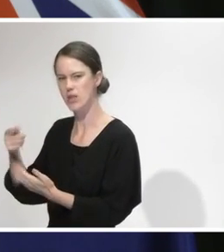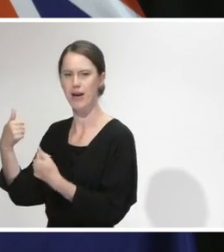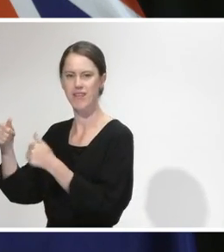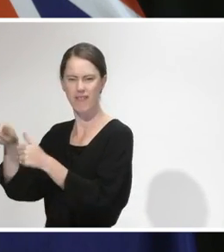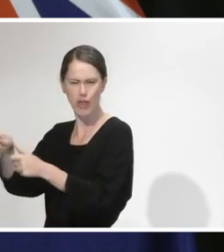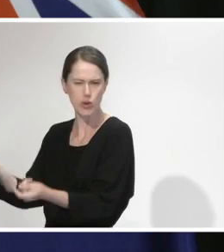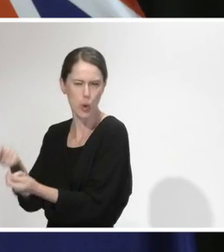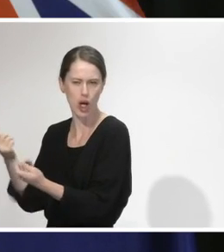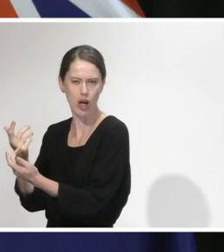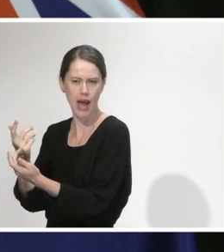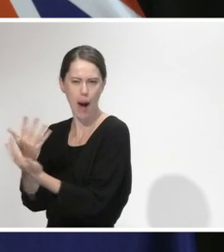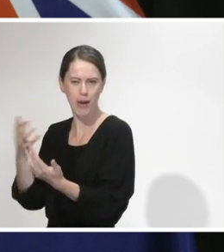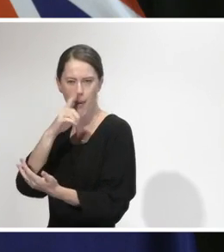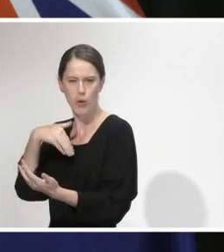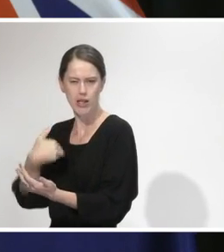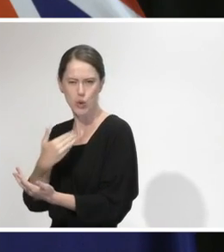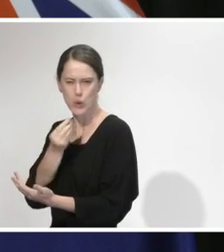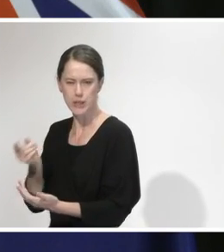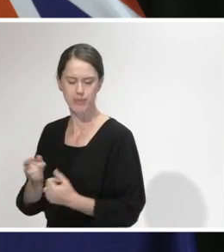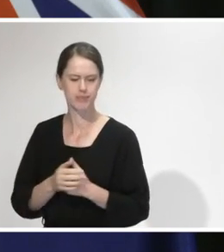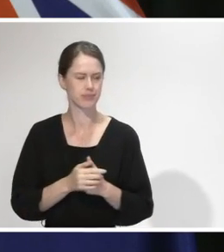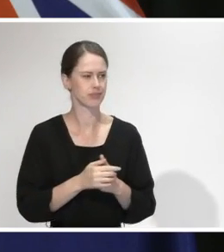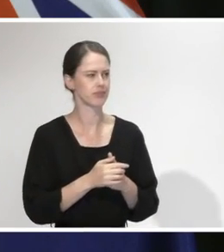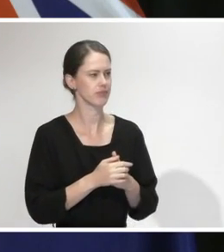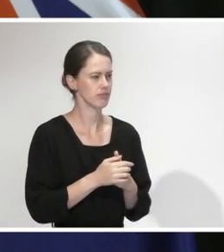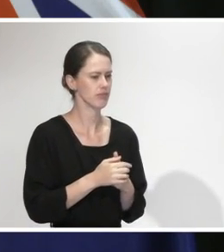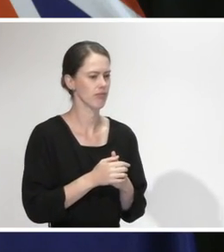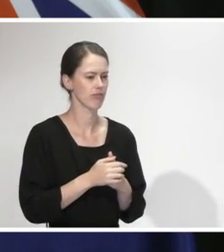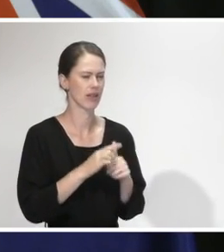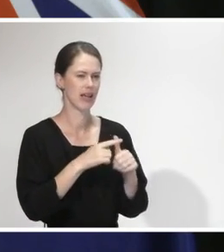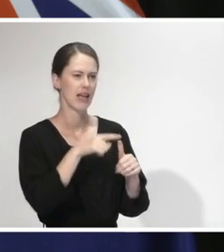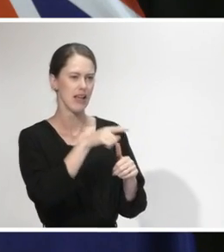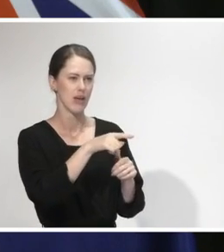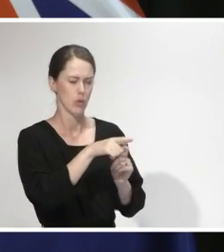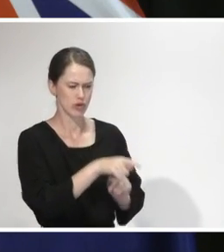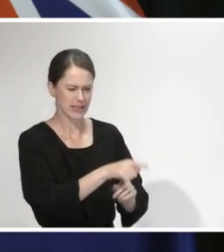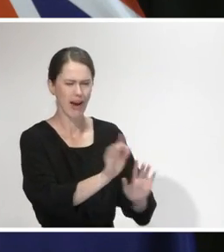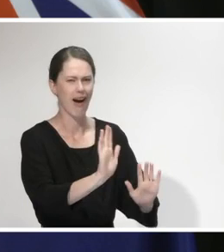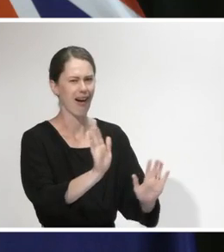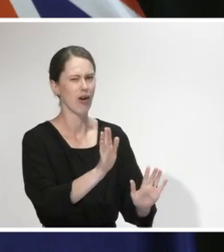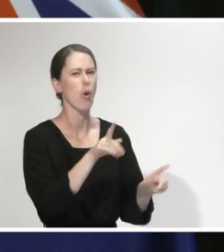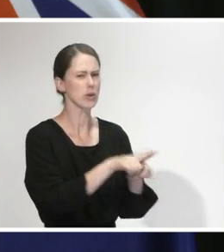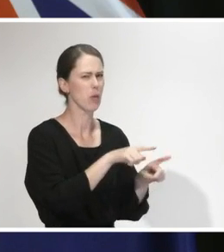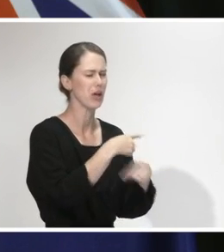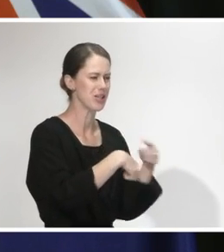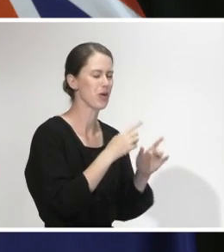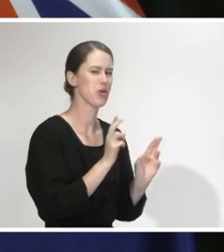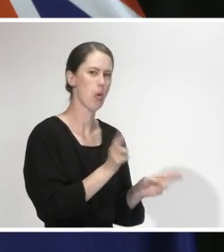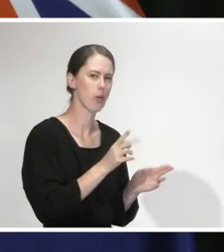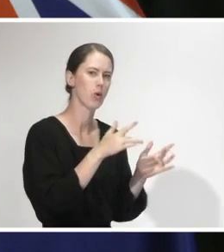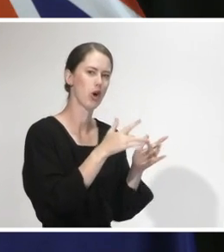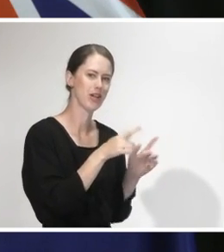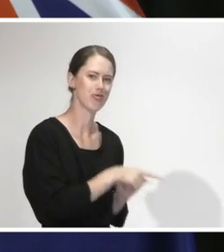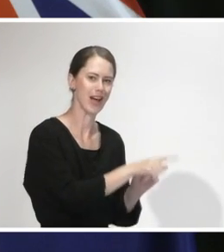effective? Yep. Just to pick up the point about trace a lot of the people, actually it will be very much supplementary. The fundamental